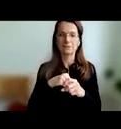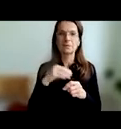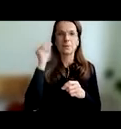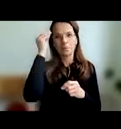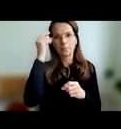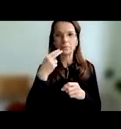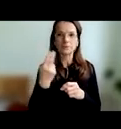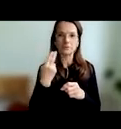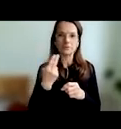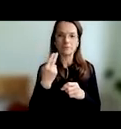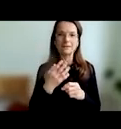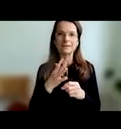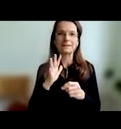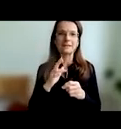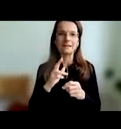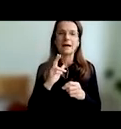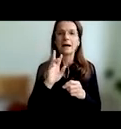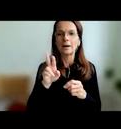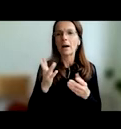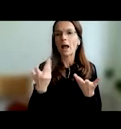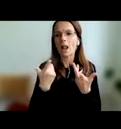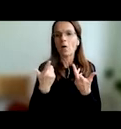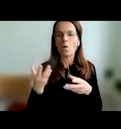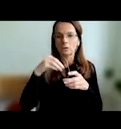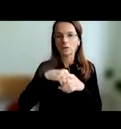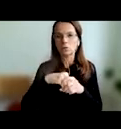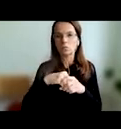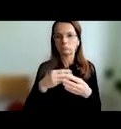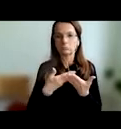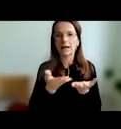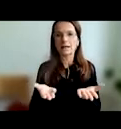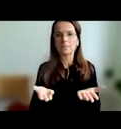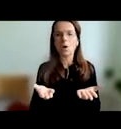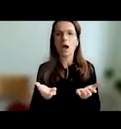systematic manner the information.